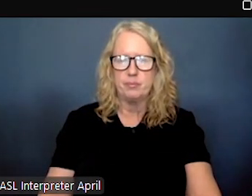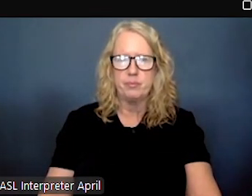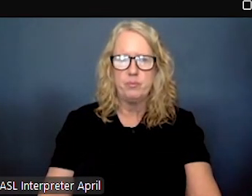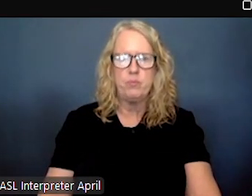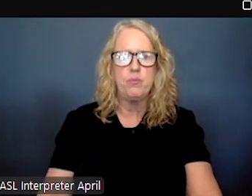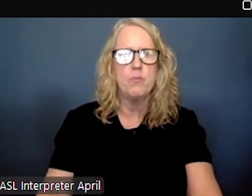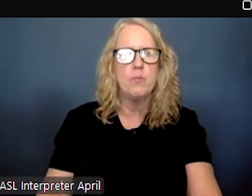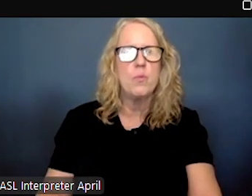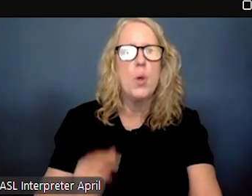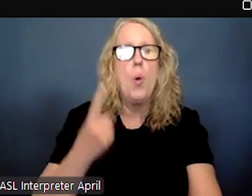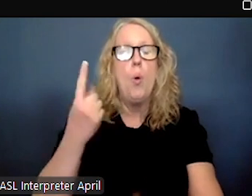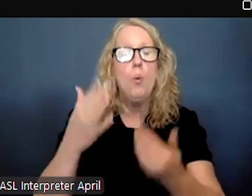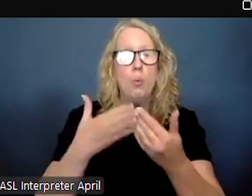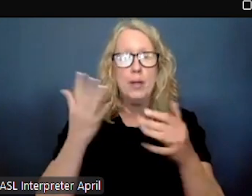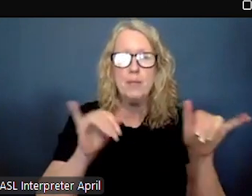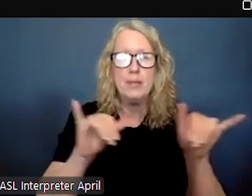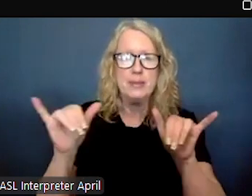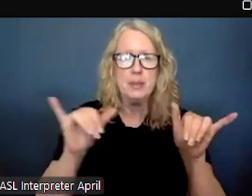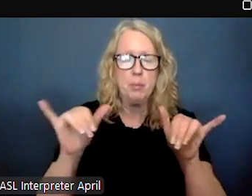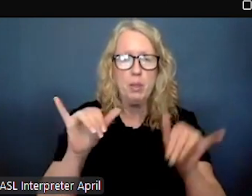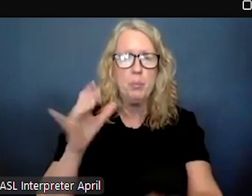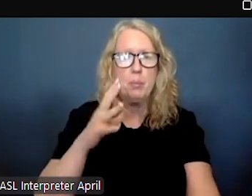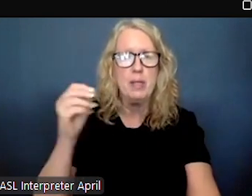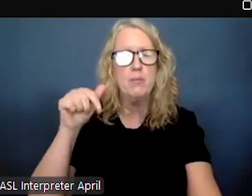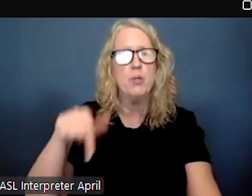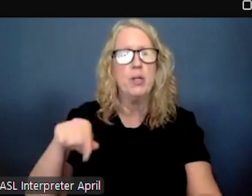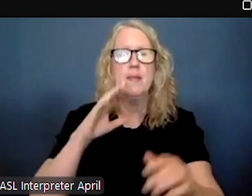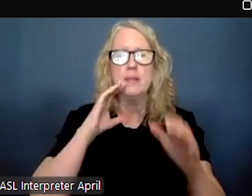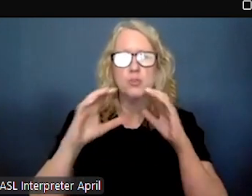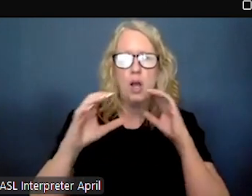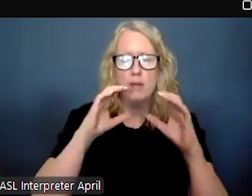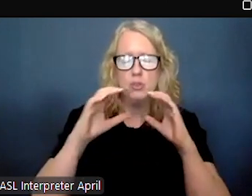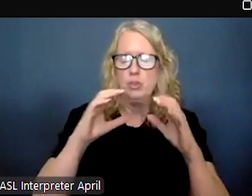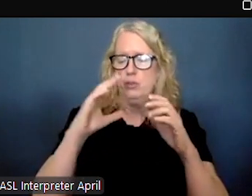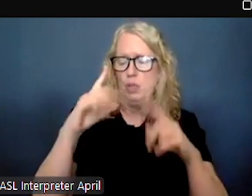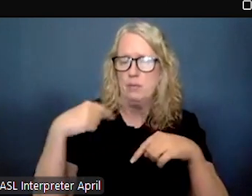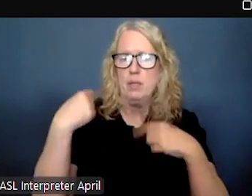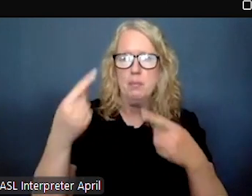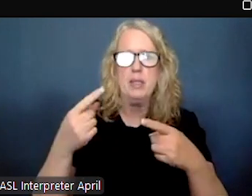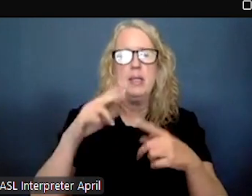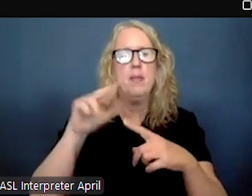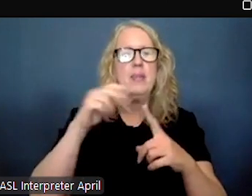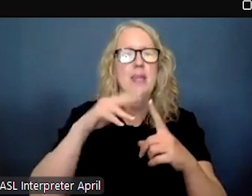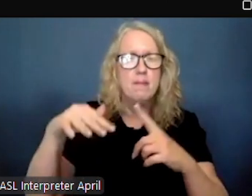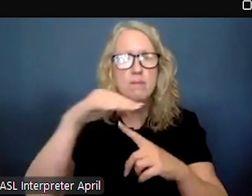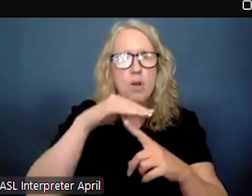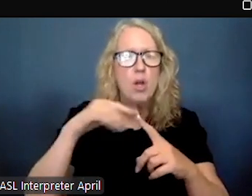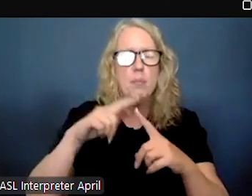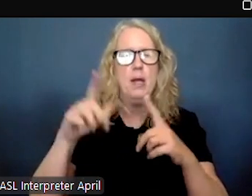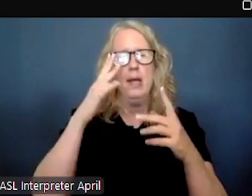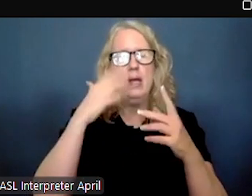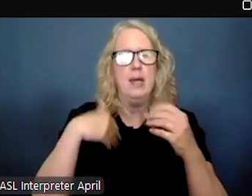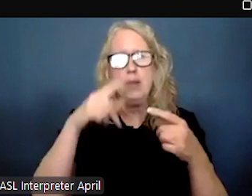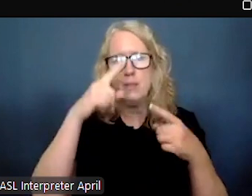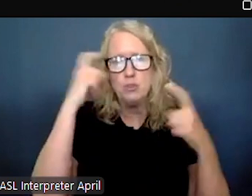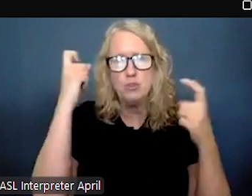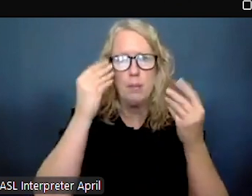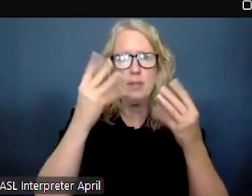So one of the similarities in this conversation has been the environment and the trauma informed care,